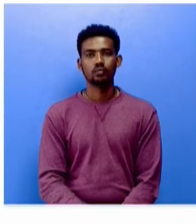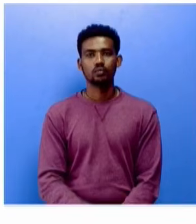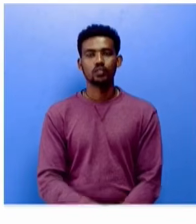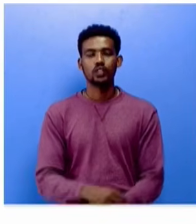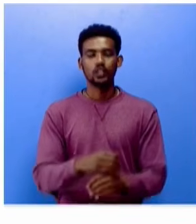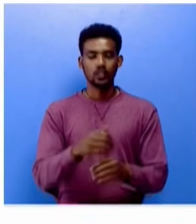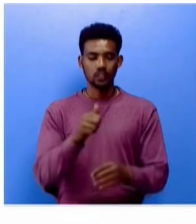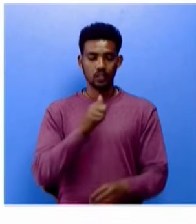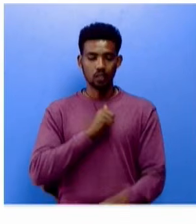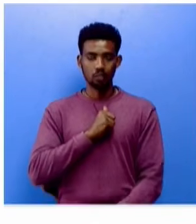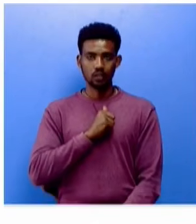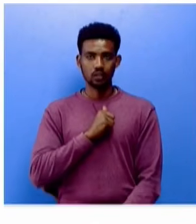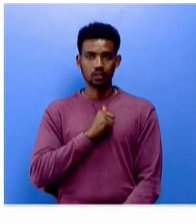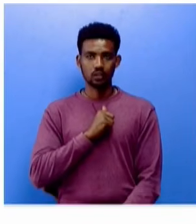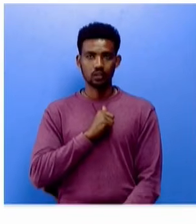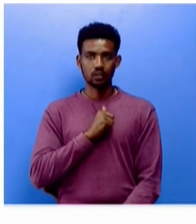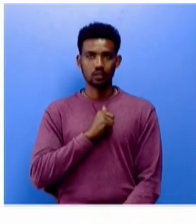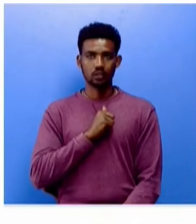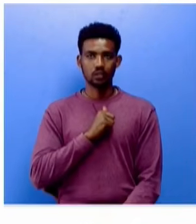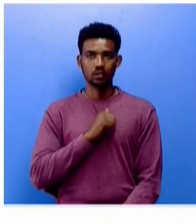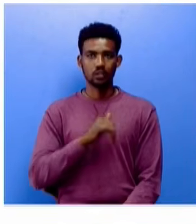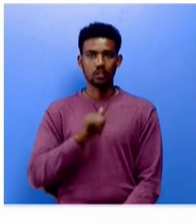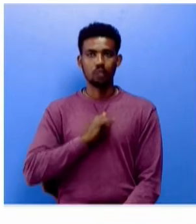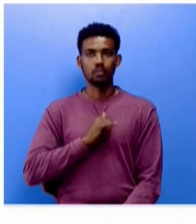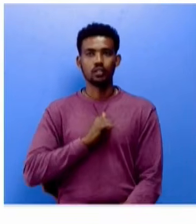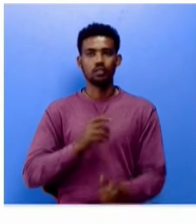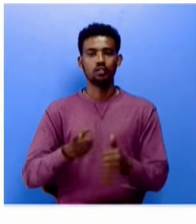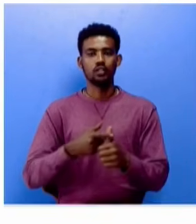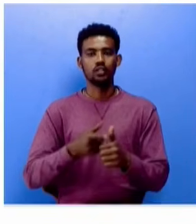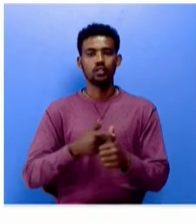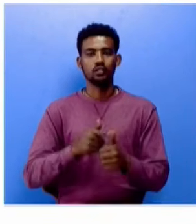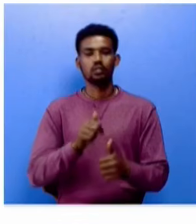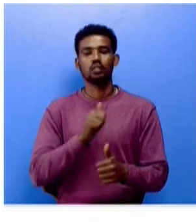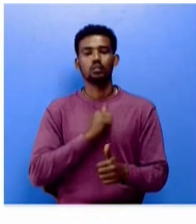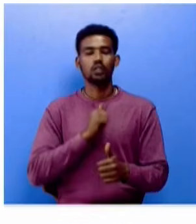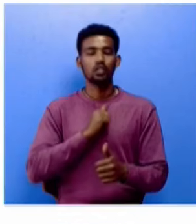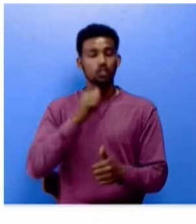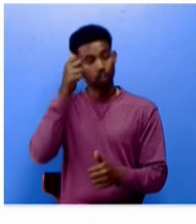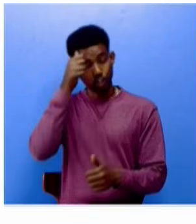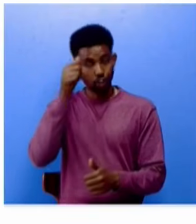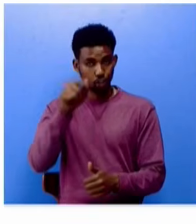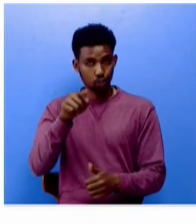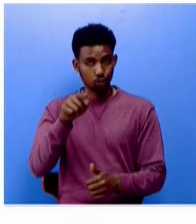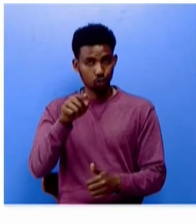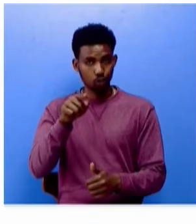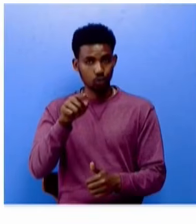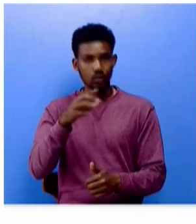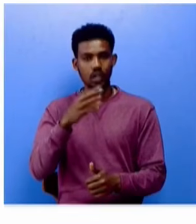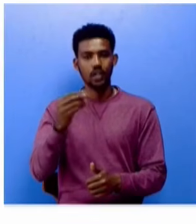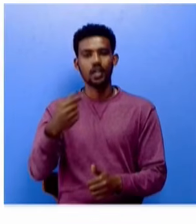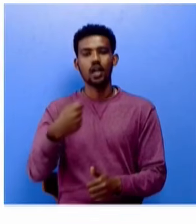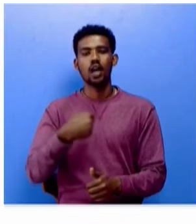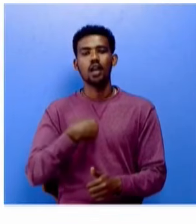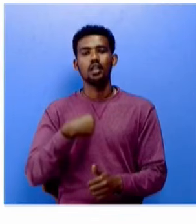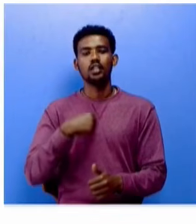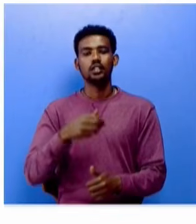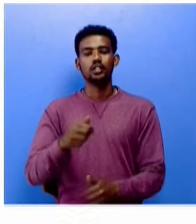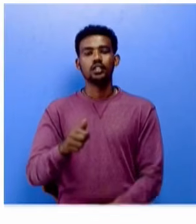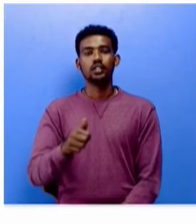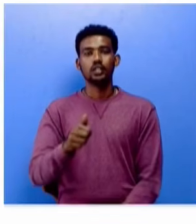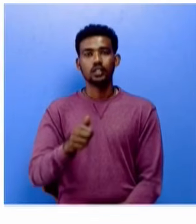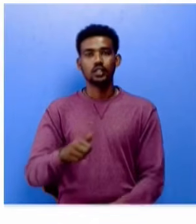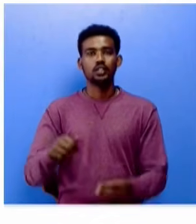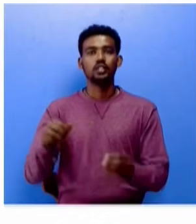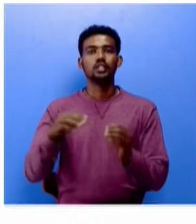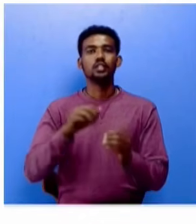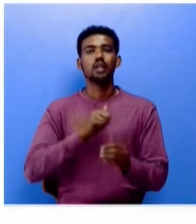subject. It is a subject. You, I. So subject